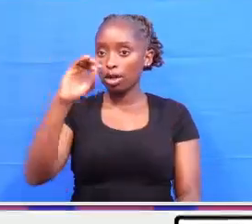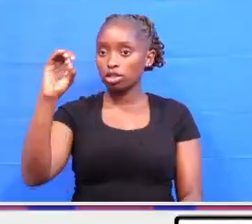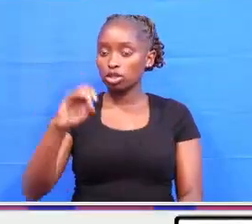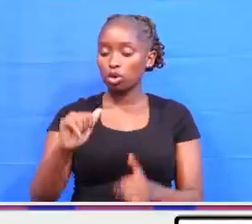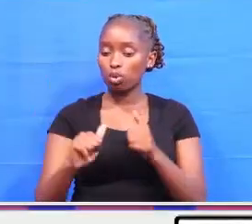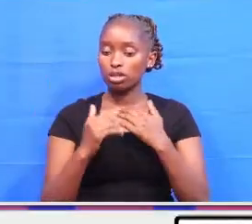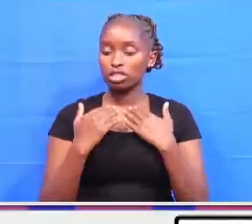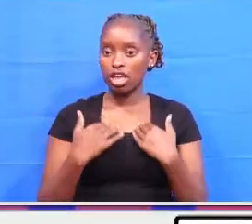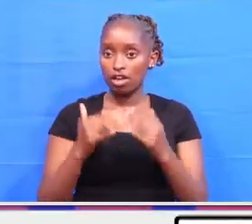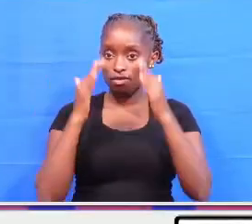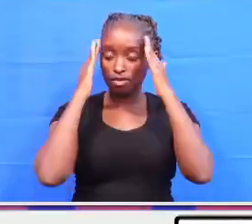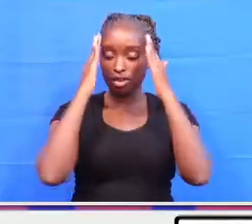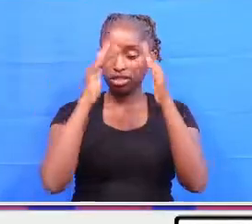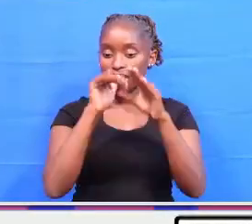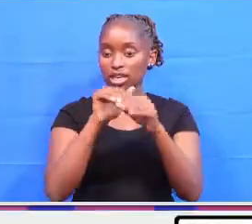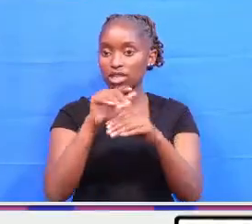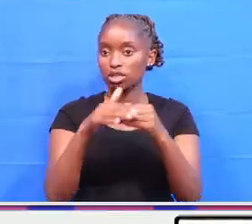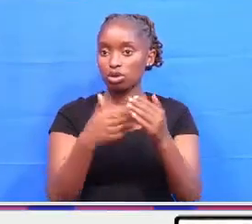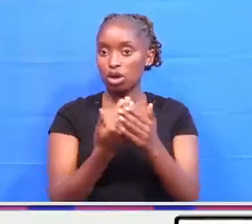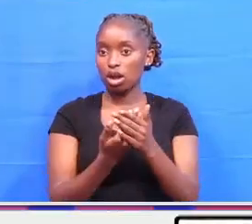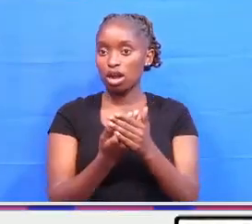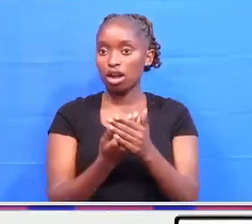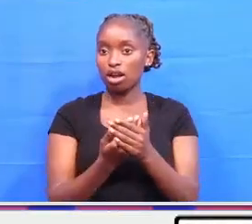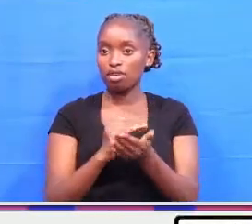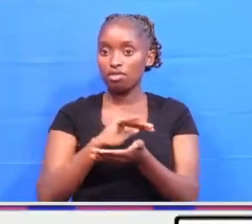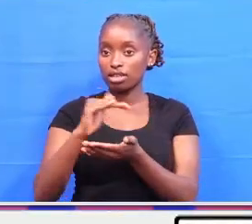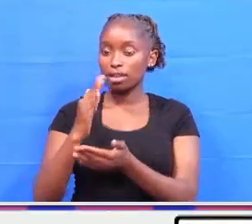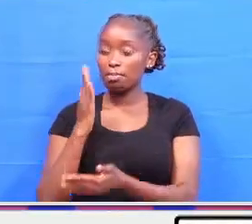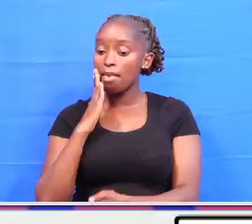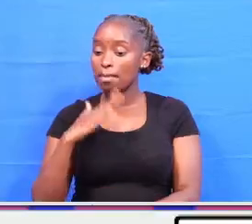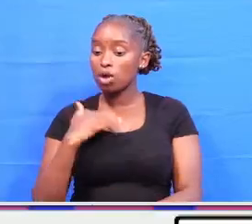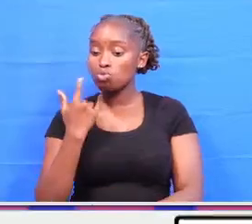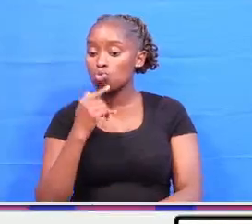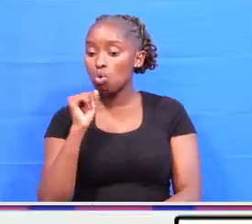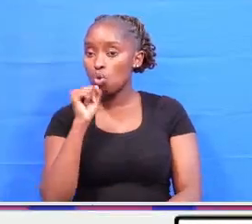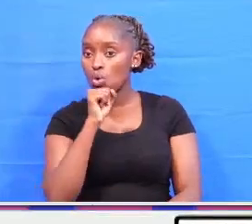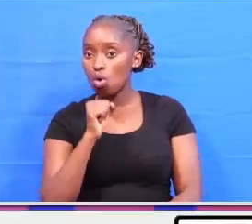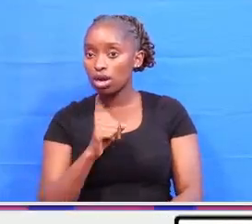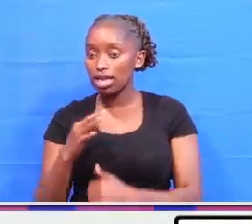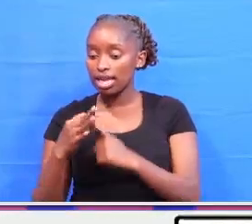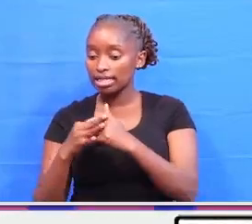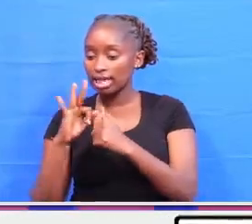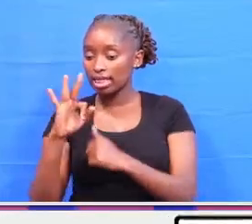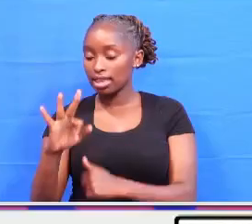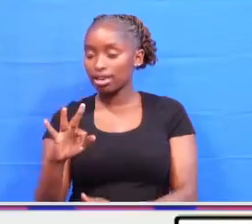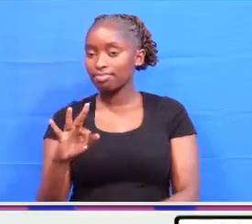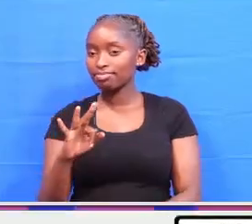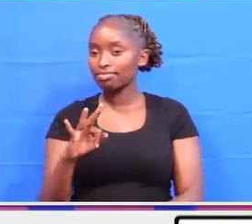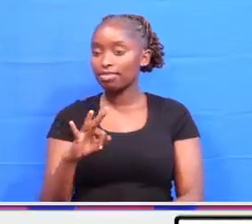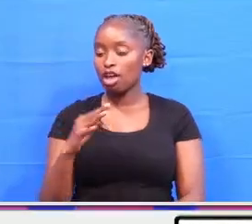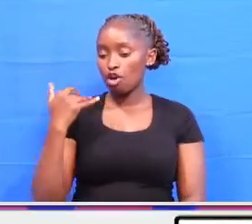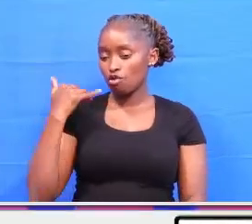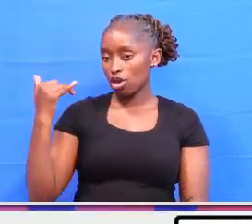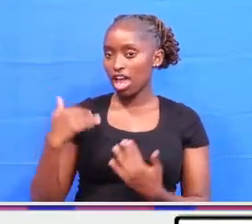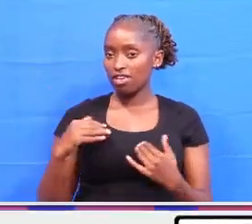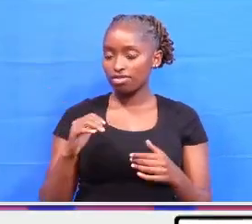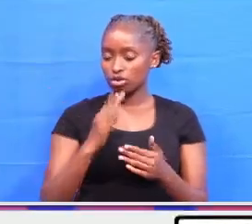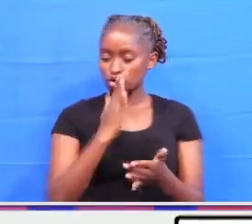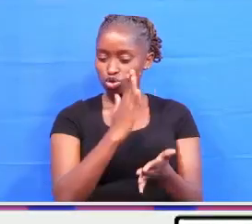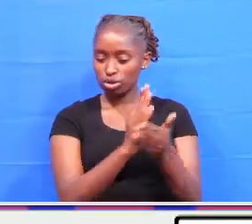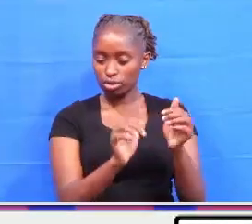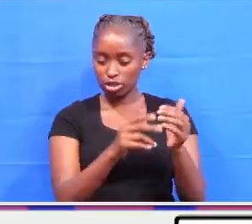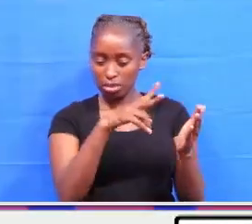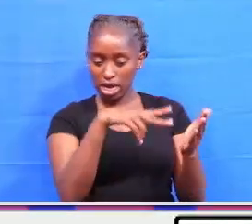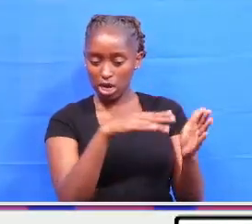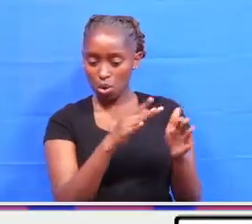mobile phones. Mm-hmm. My mom, who is 83 years old, has a phone. Even if she doesn't know how to read or write, when you send her